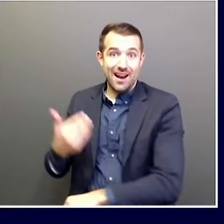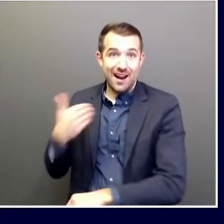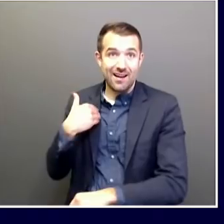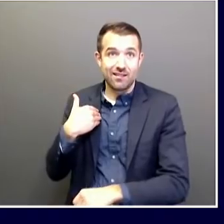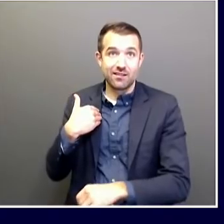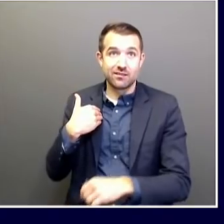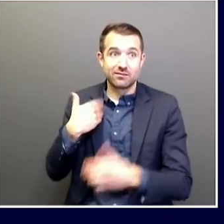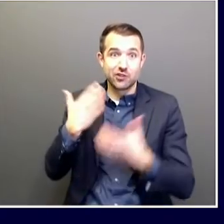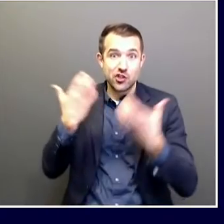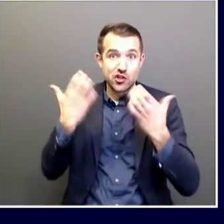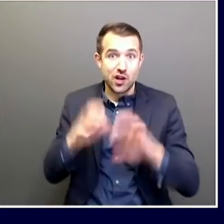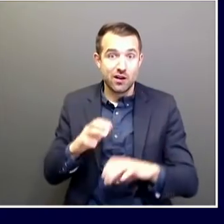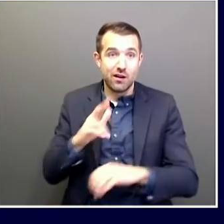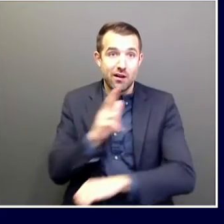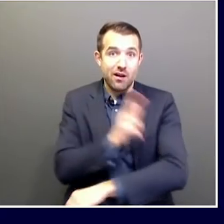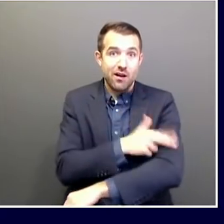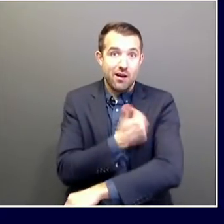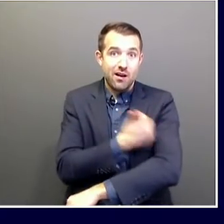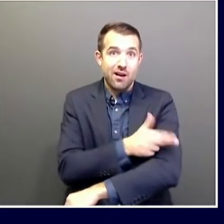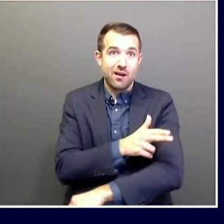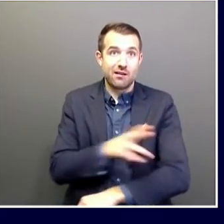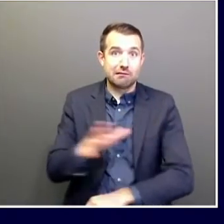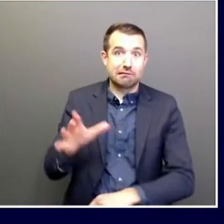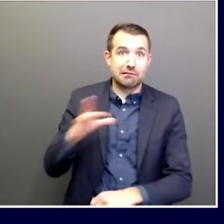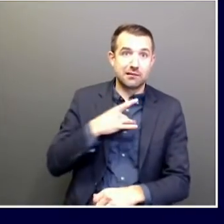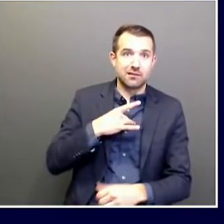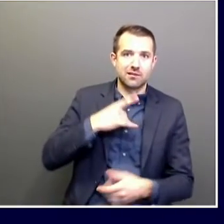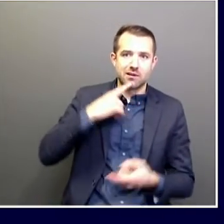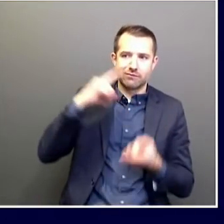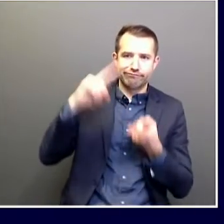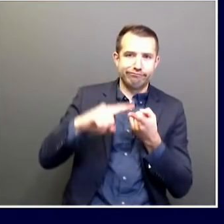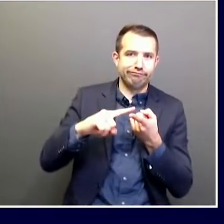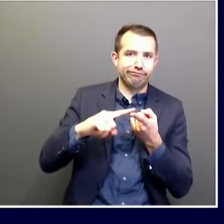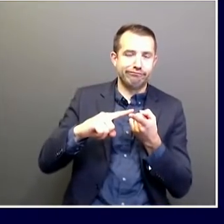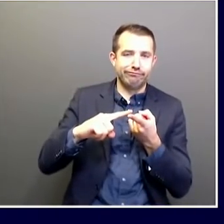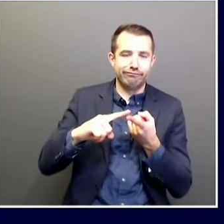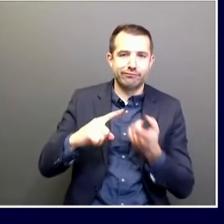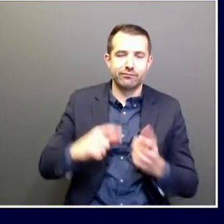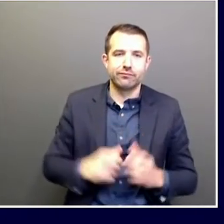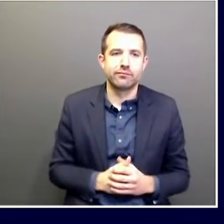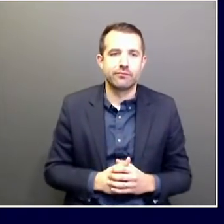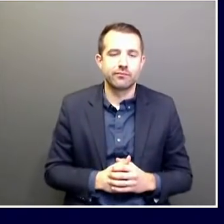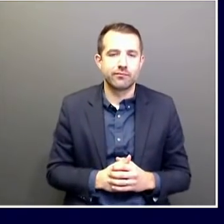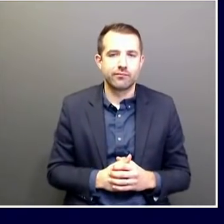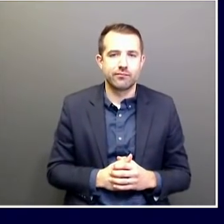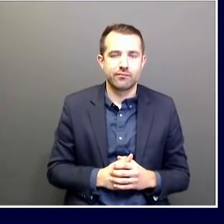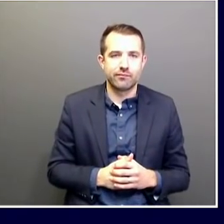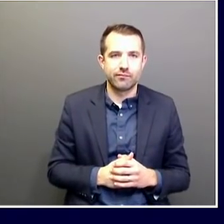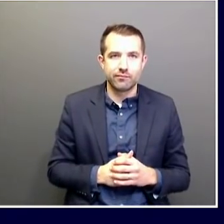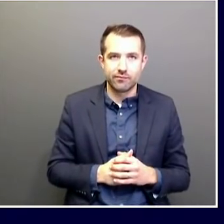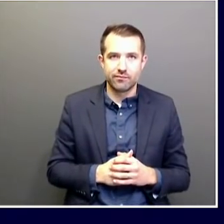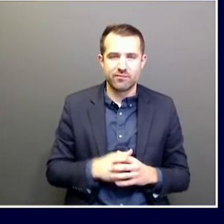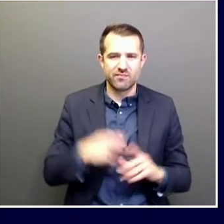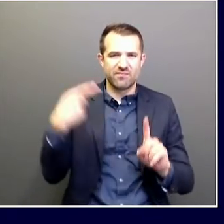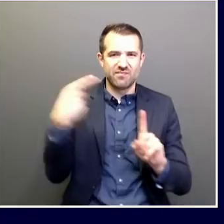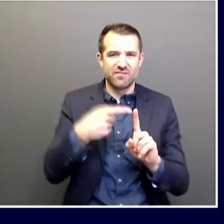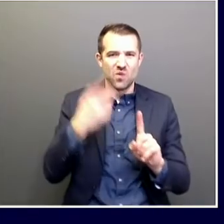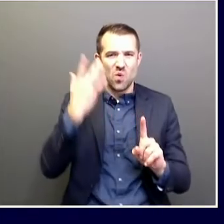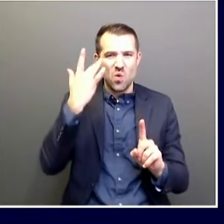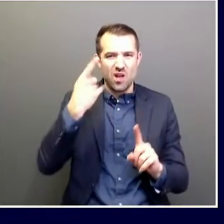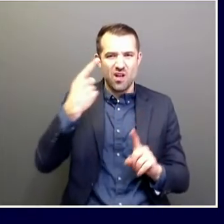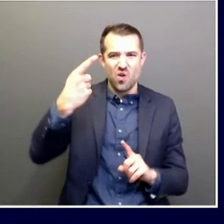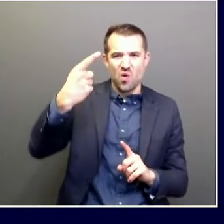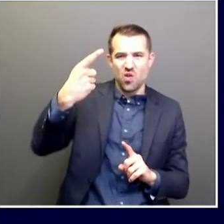hospital in Maine with COVID has gotten their COVID shots? Well, part of the reason, in fact, almost all of the reason, is